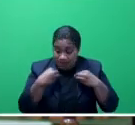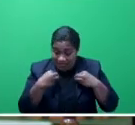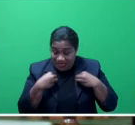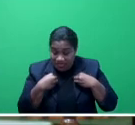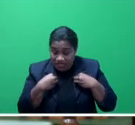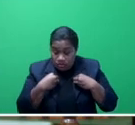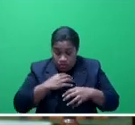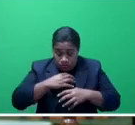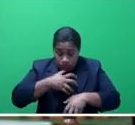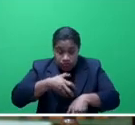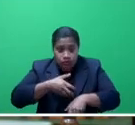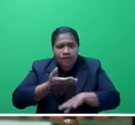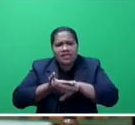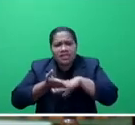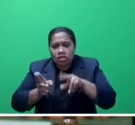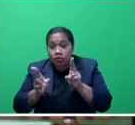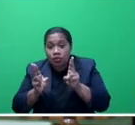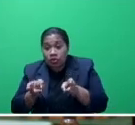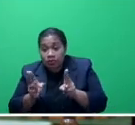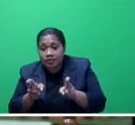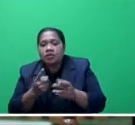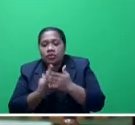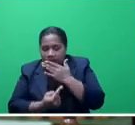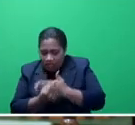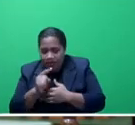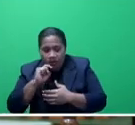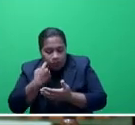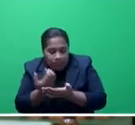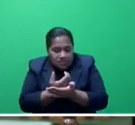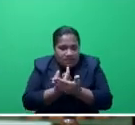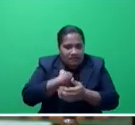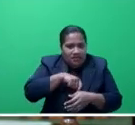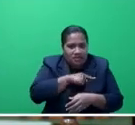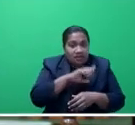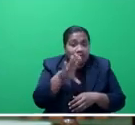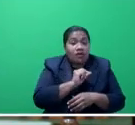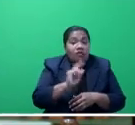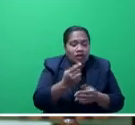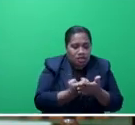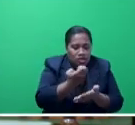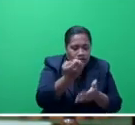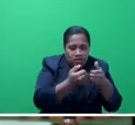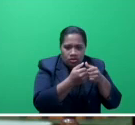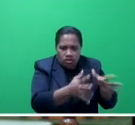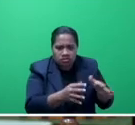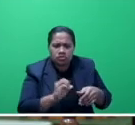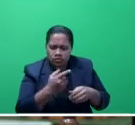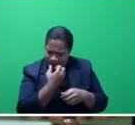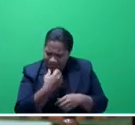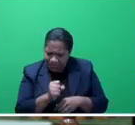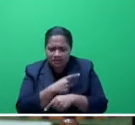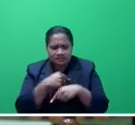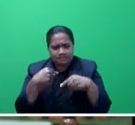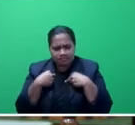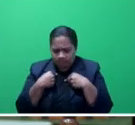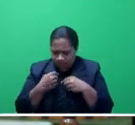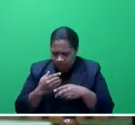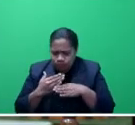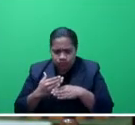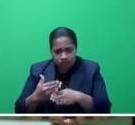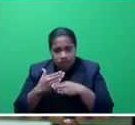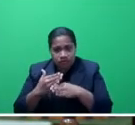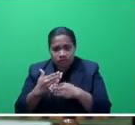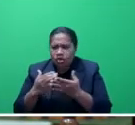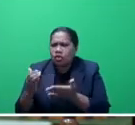has spared us from that level of economic loss. Still, we are dealing with record low consumer and business activity,